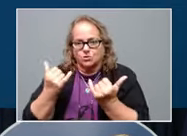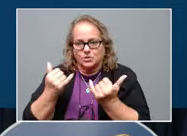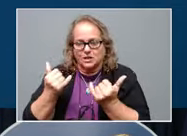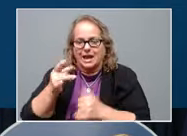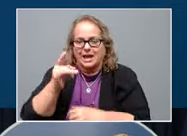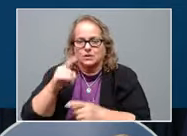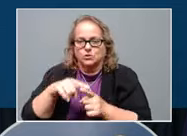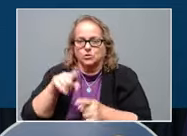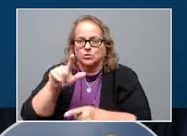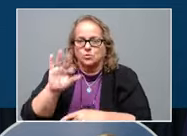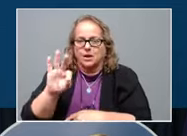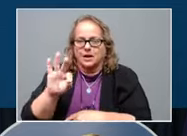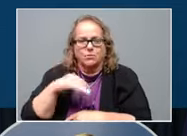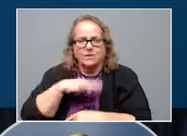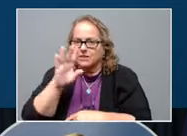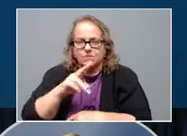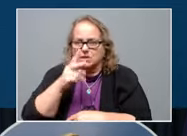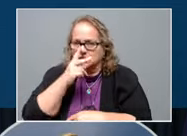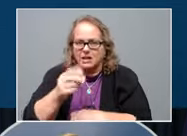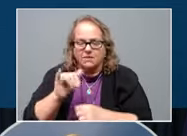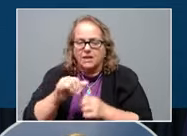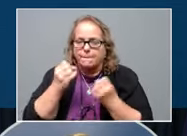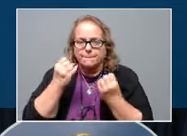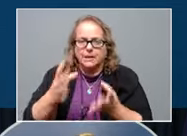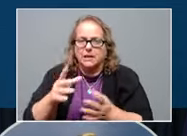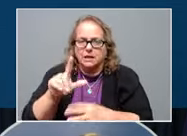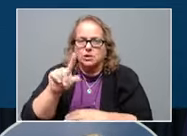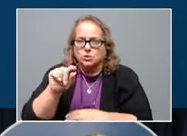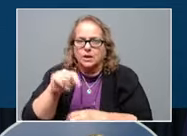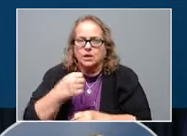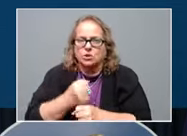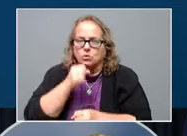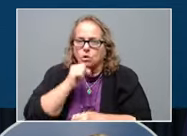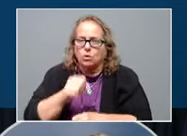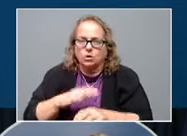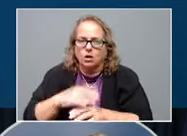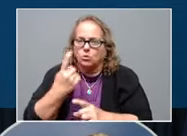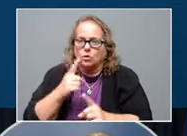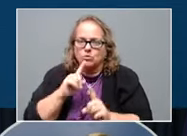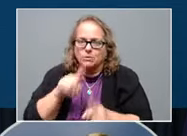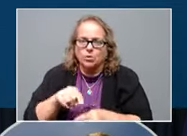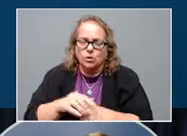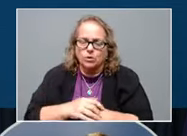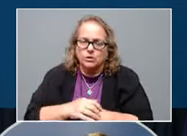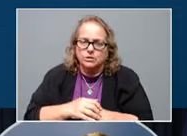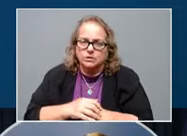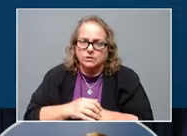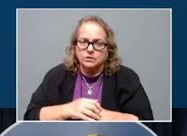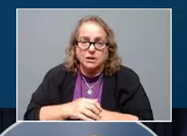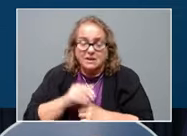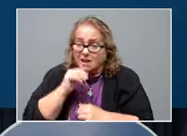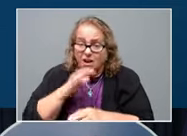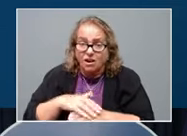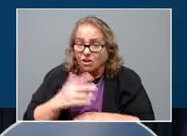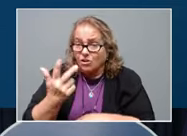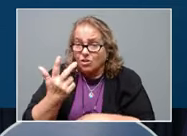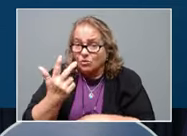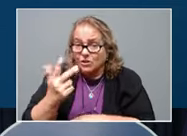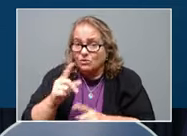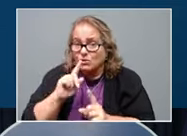29. We've never seen that many 20-year-olds. Not on one report, certainly not on 3